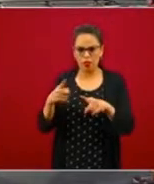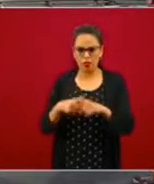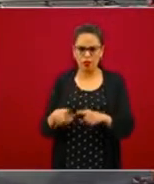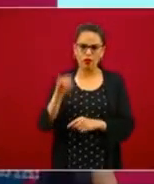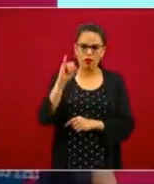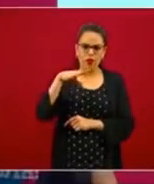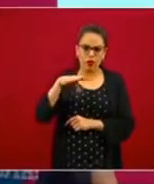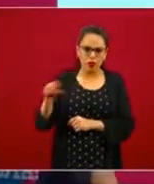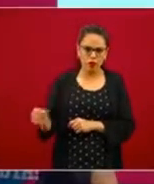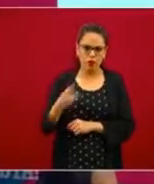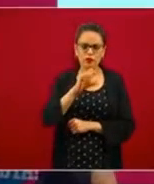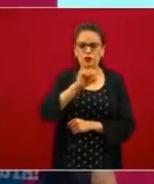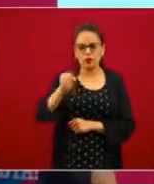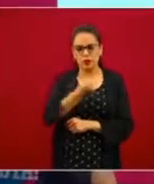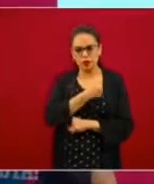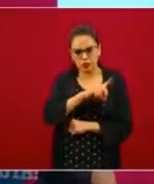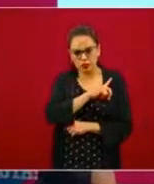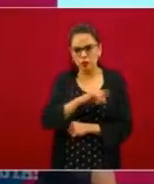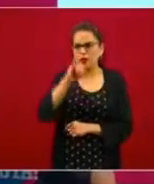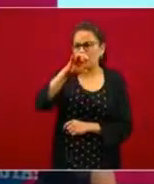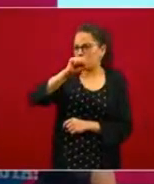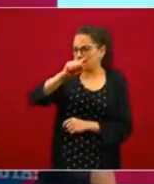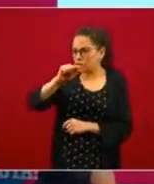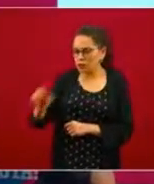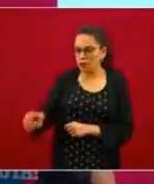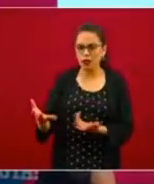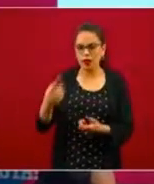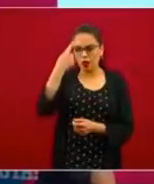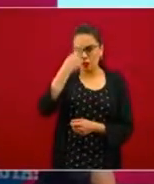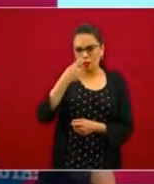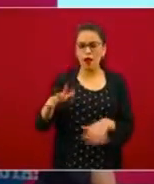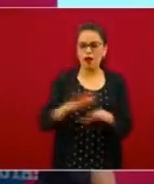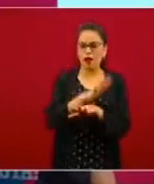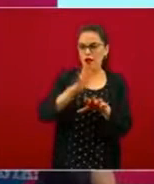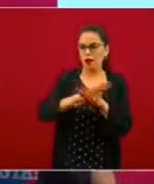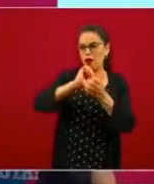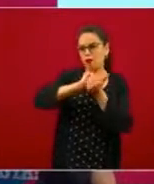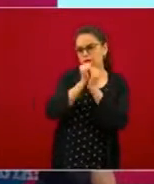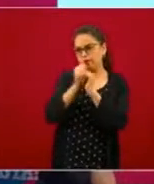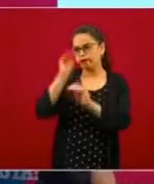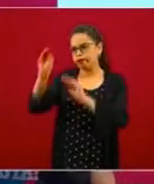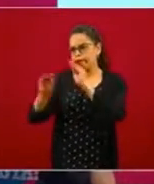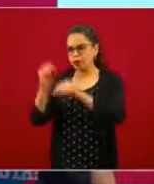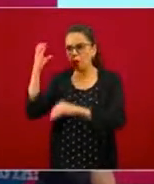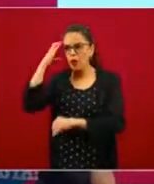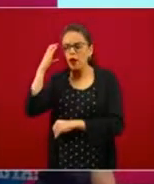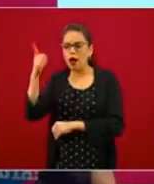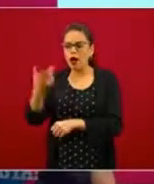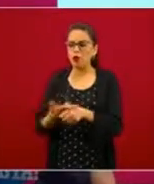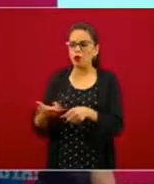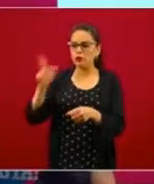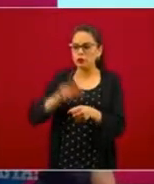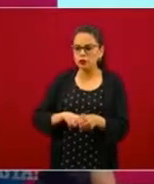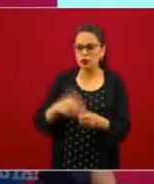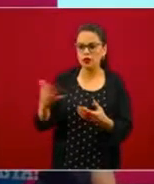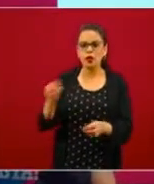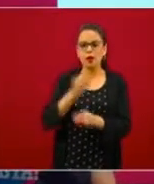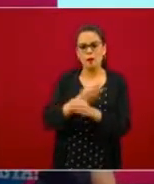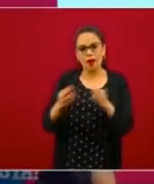Security do, the Ministry of Health, the Social Security, the Worker Social Security System, whenever they